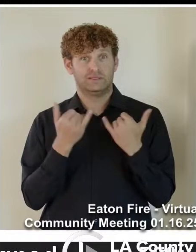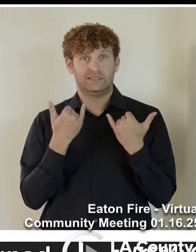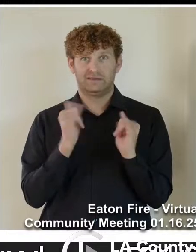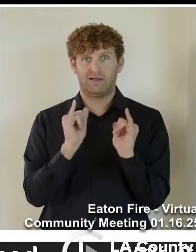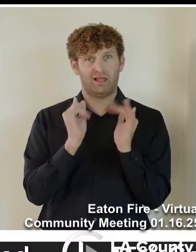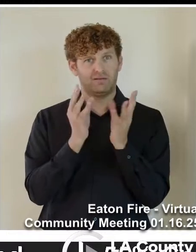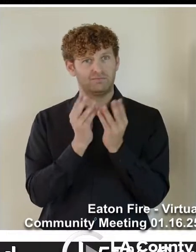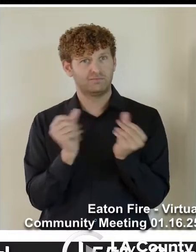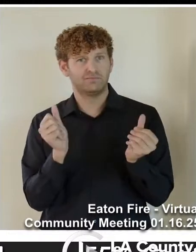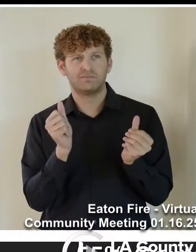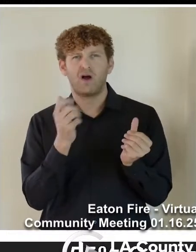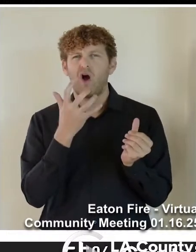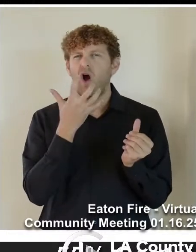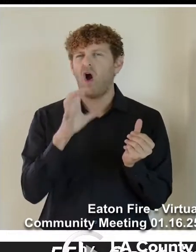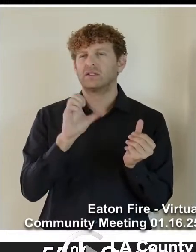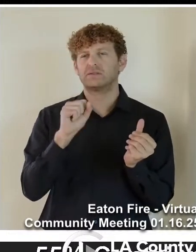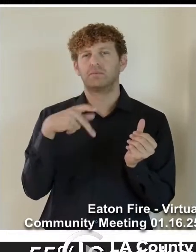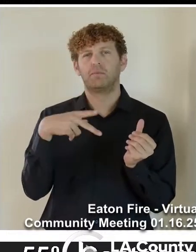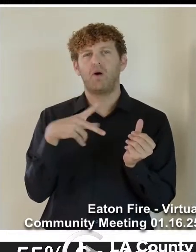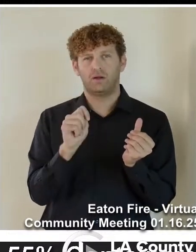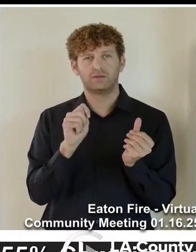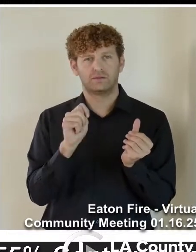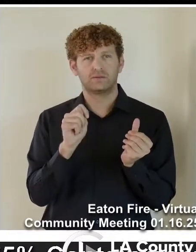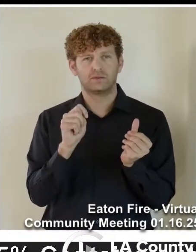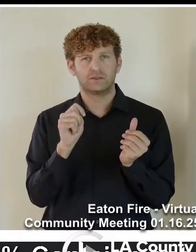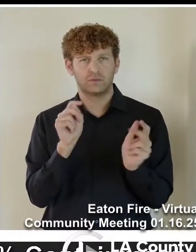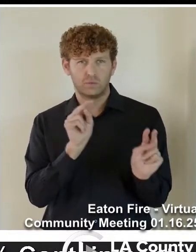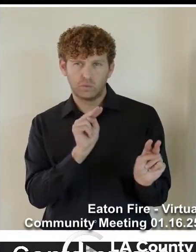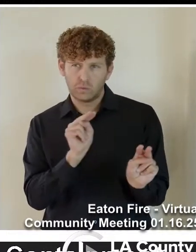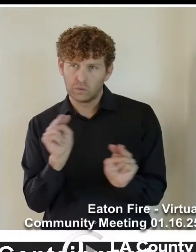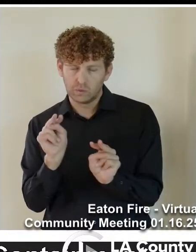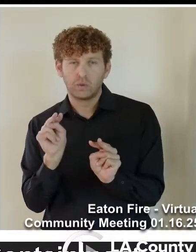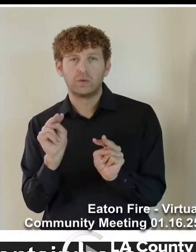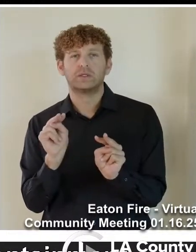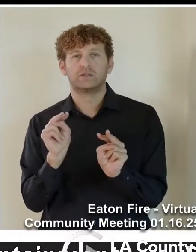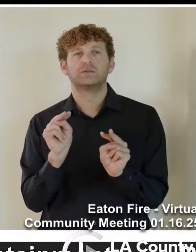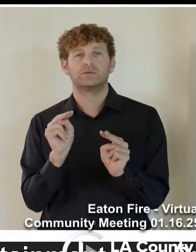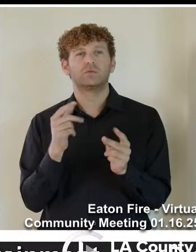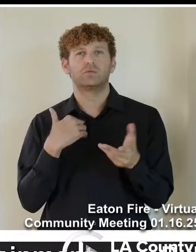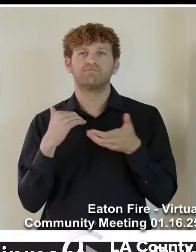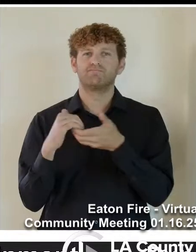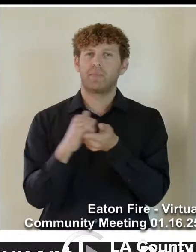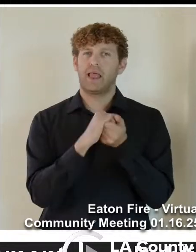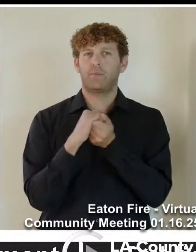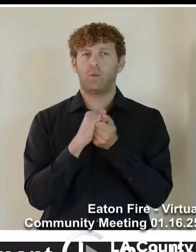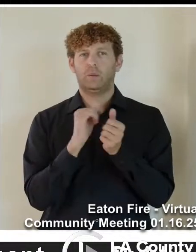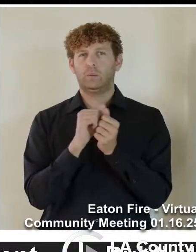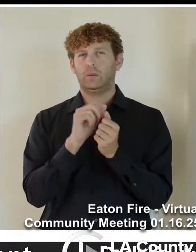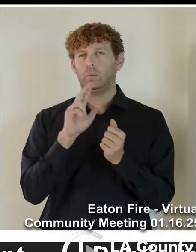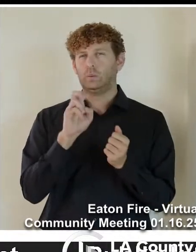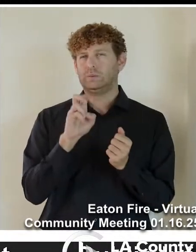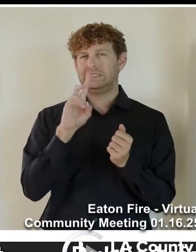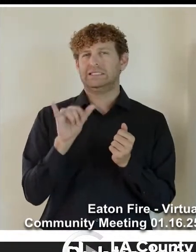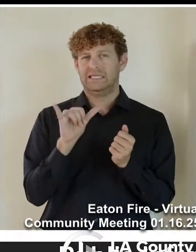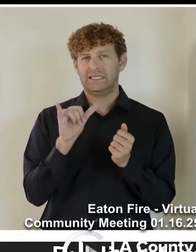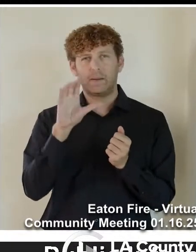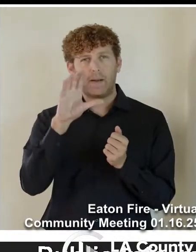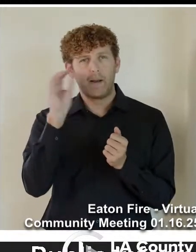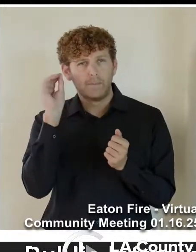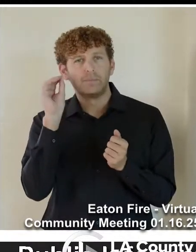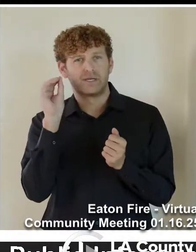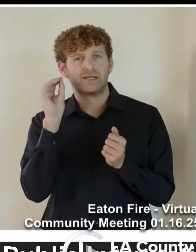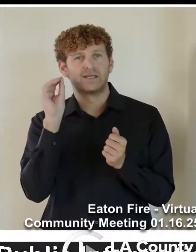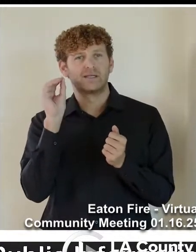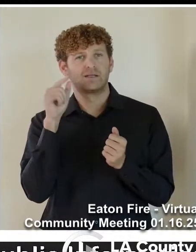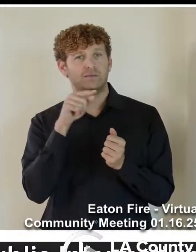there and make sure that that is safe and secure. We're working in collaboration with the utility companies after our USAR folks get through there, where they can